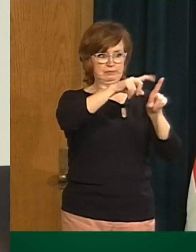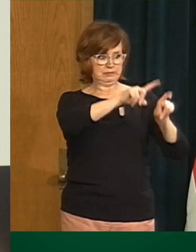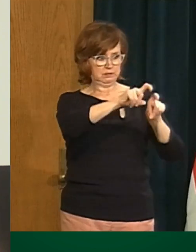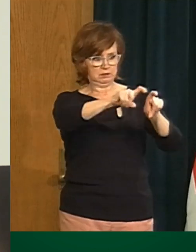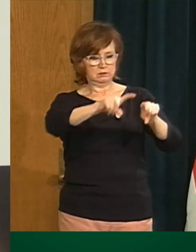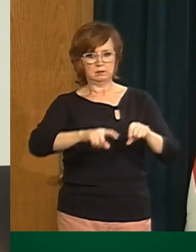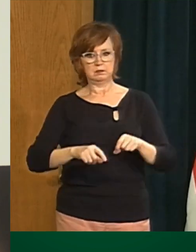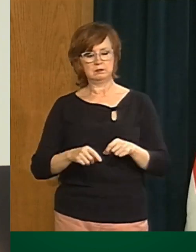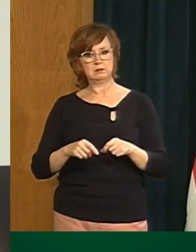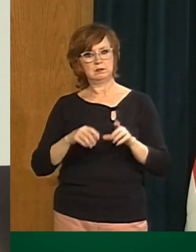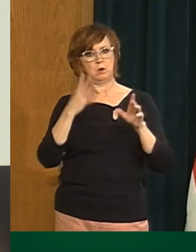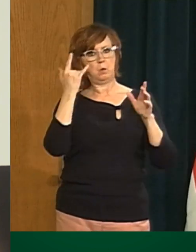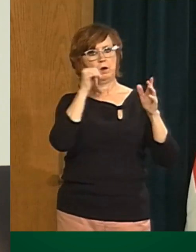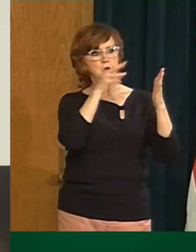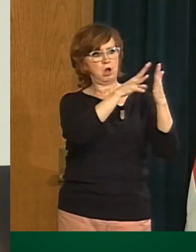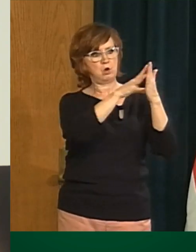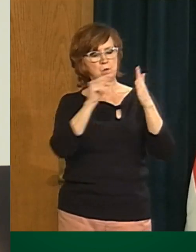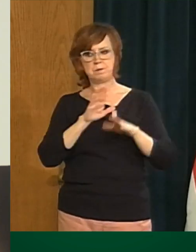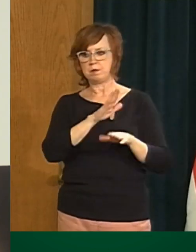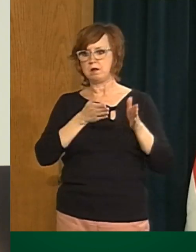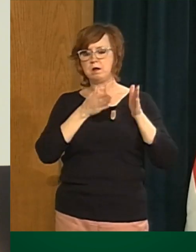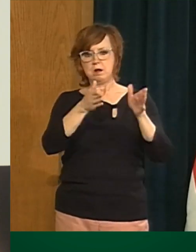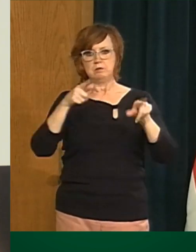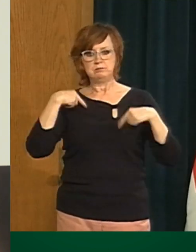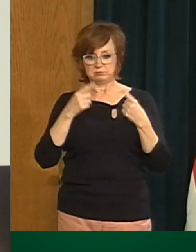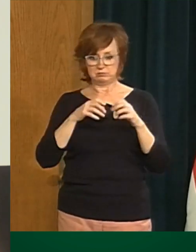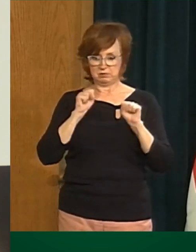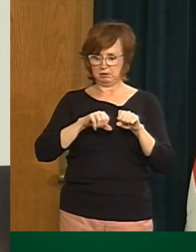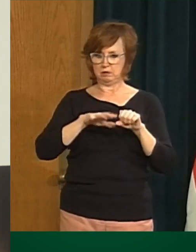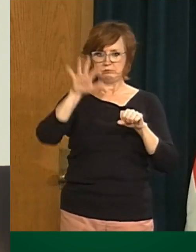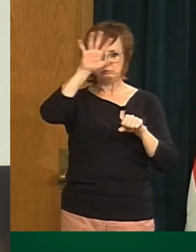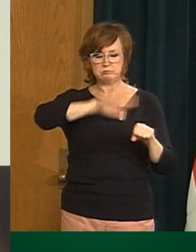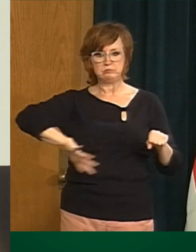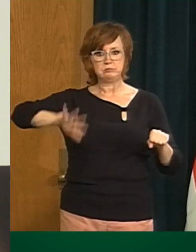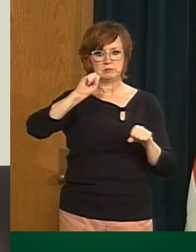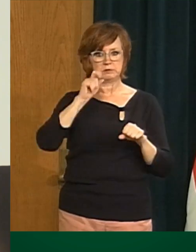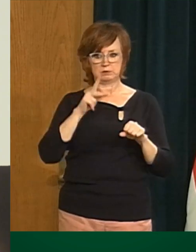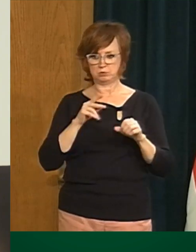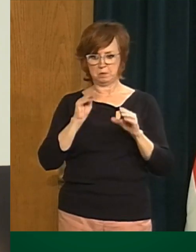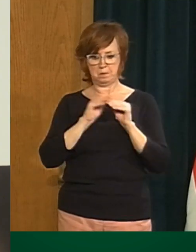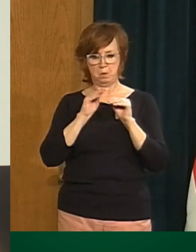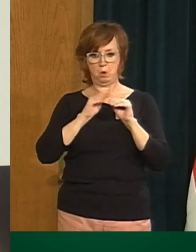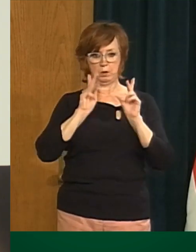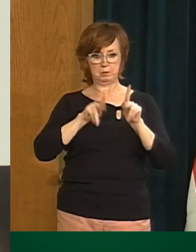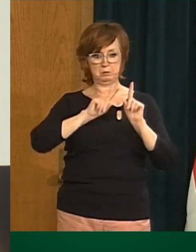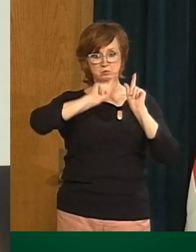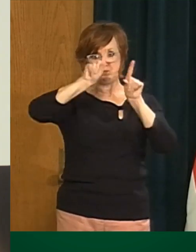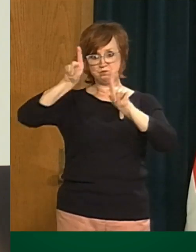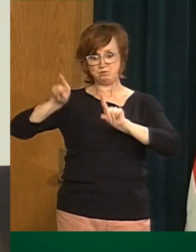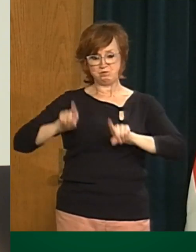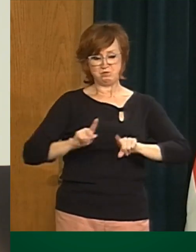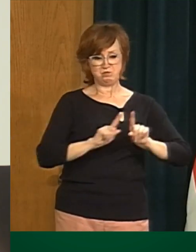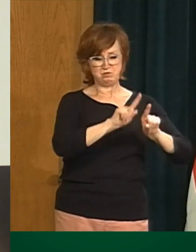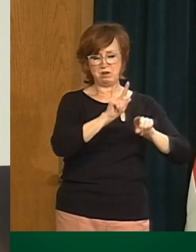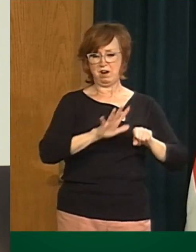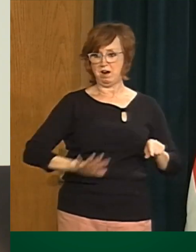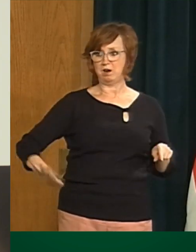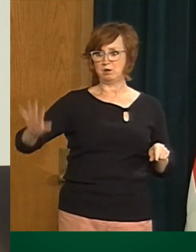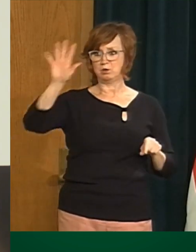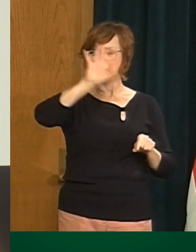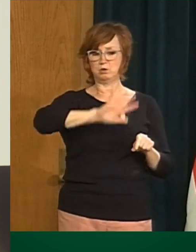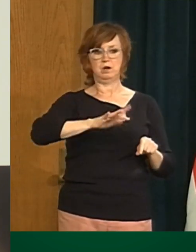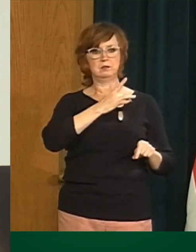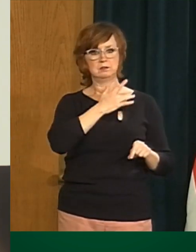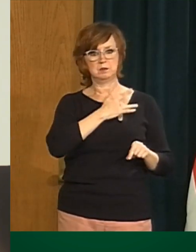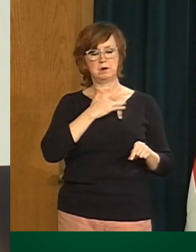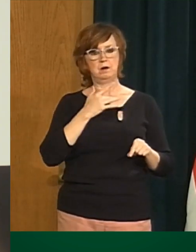like door-to-door testing, things like these sort of active outreach groups, and apply that elsewhere so that we can be sure that there